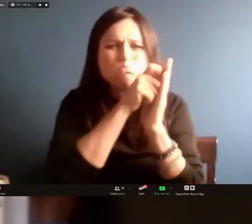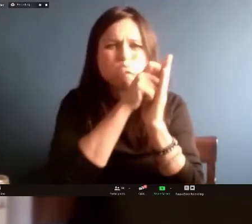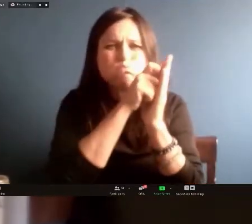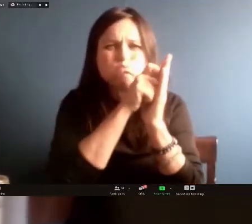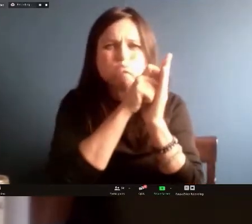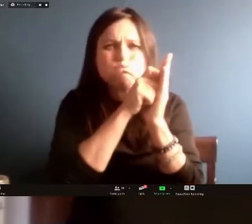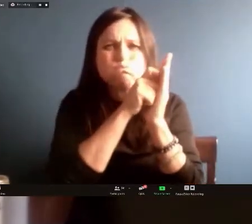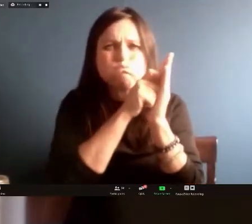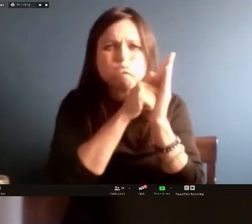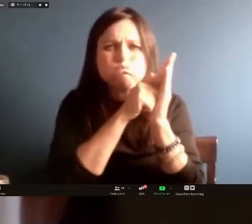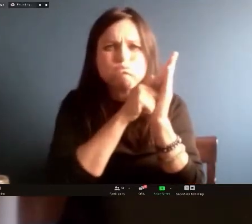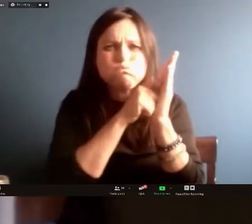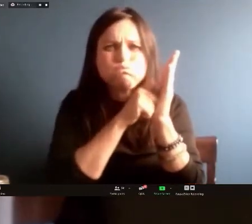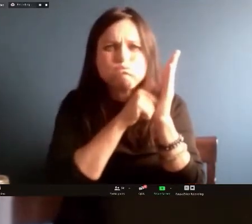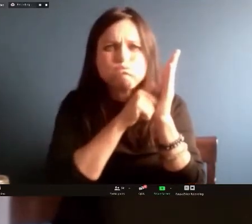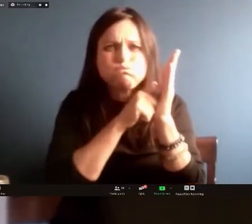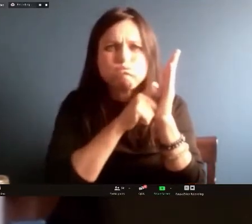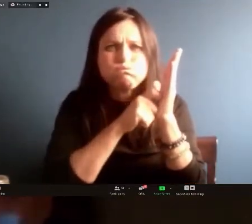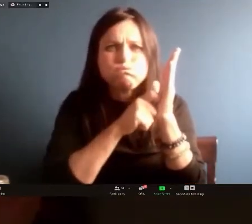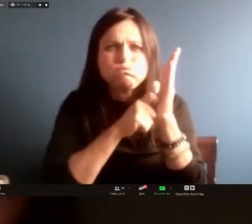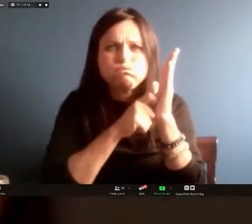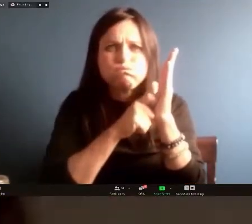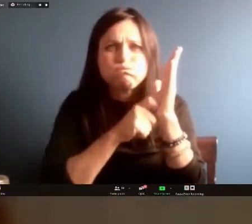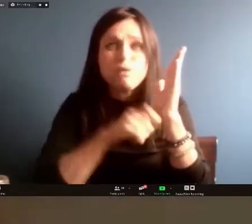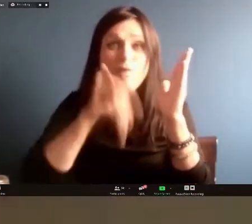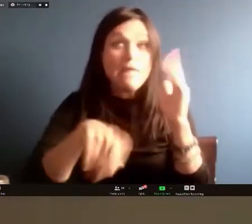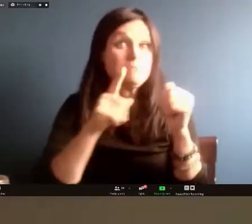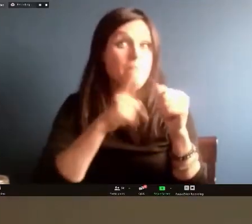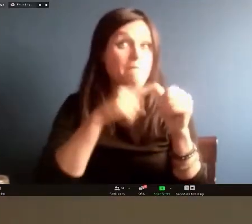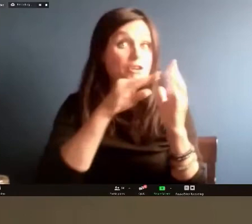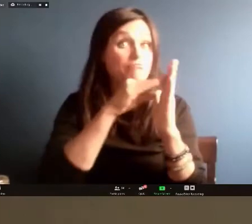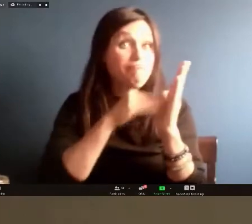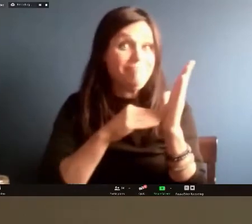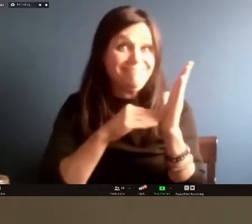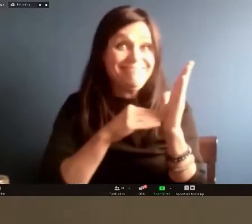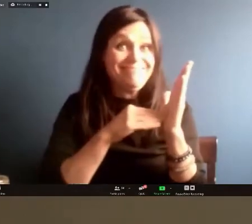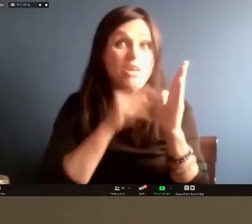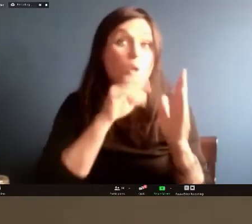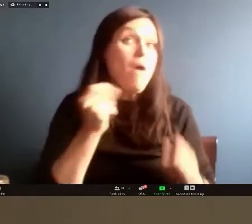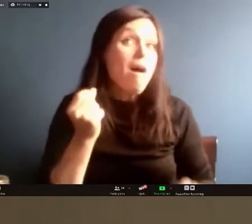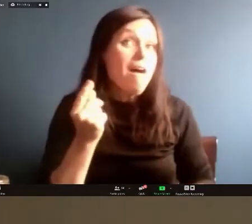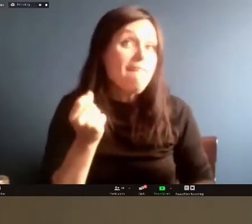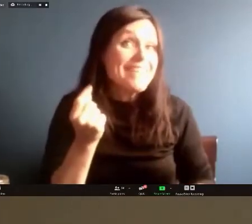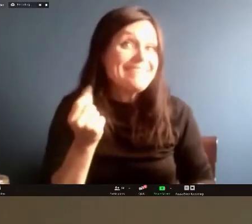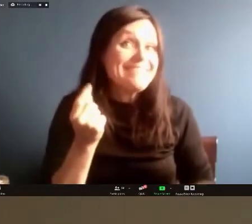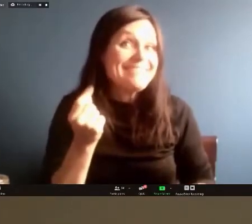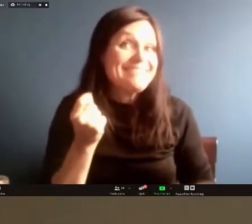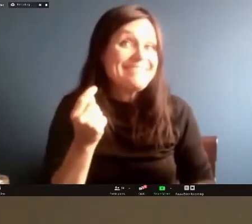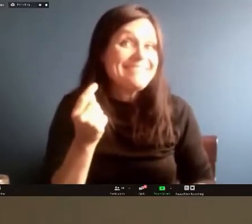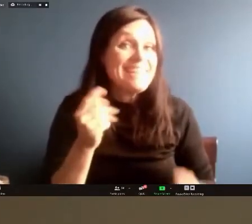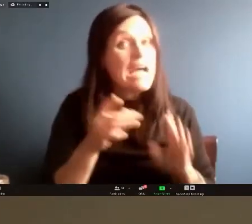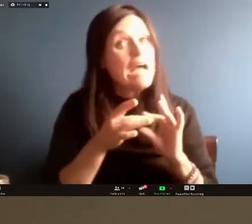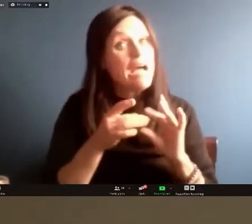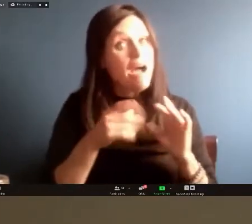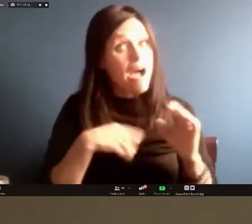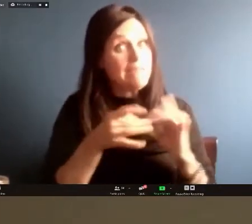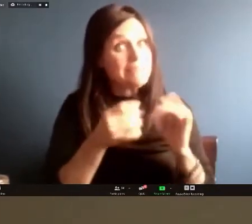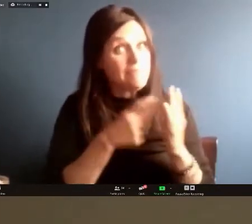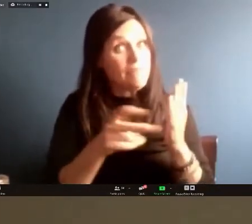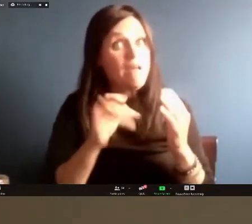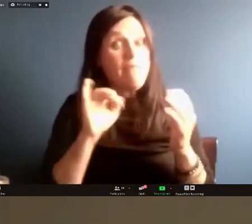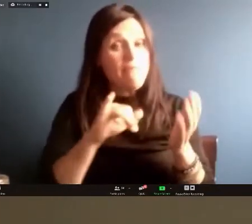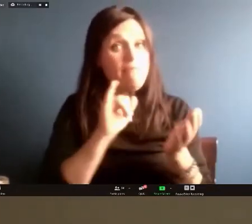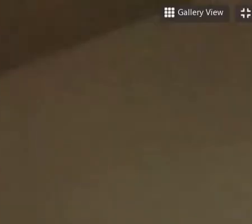that's the very first entry. I was 11 years old, and I said, this is the first day I've really written